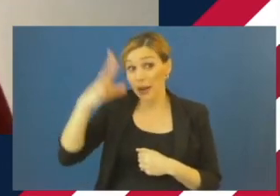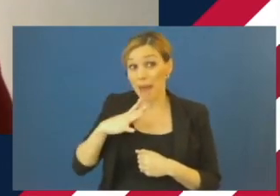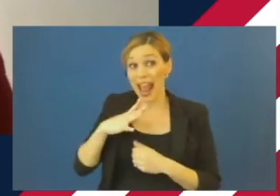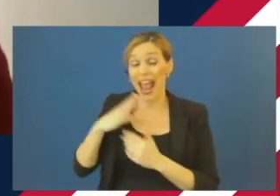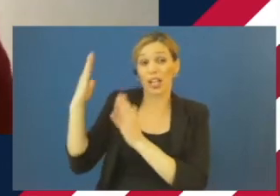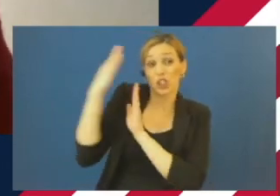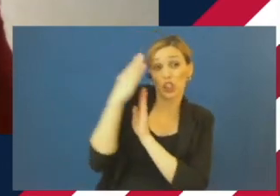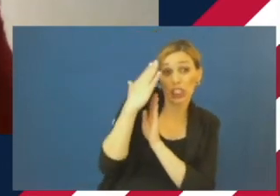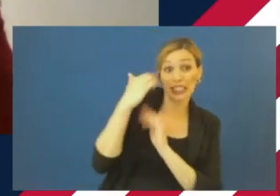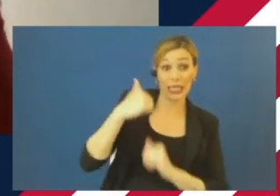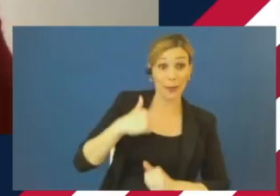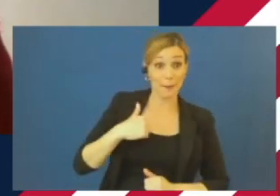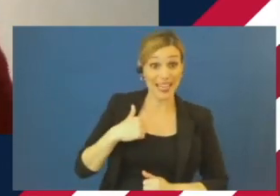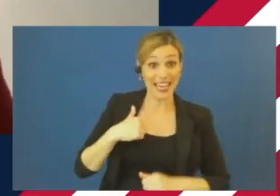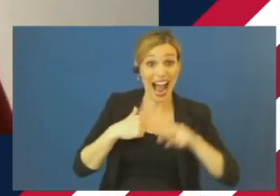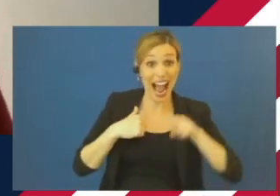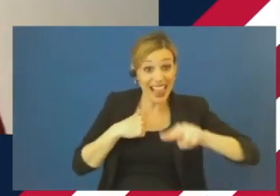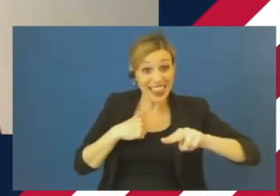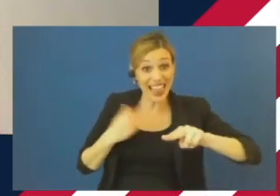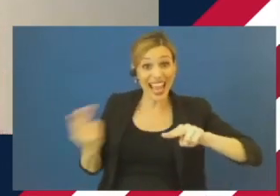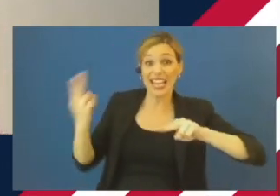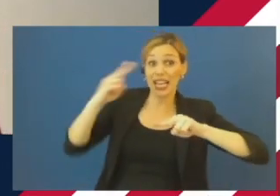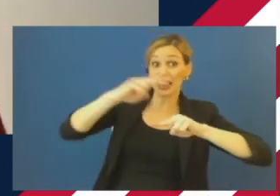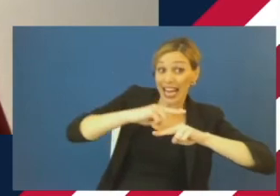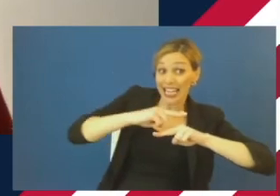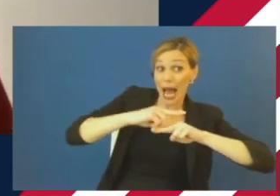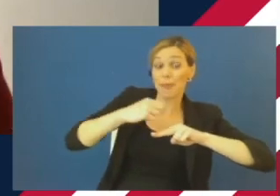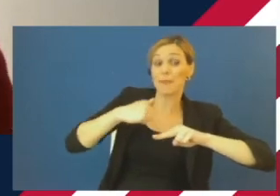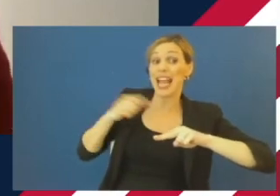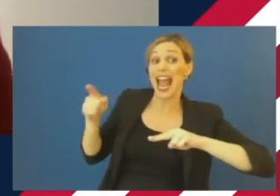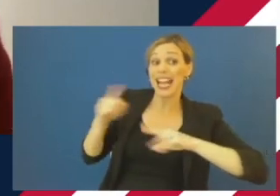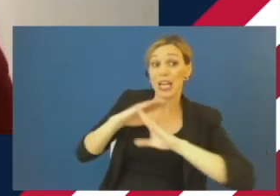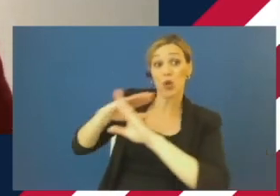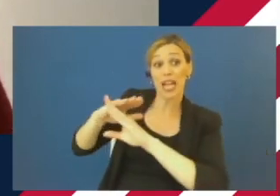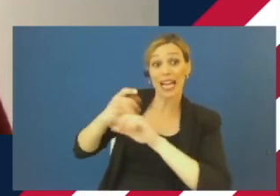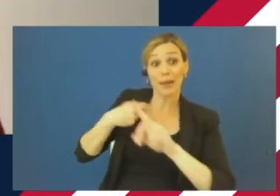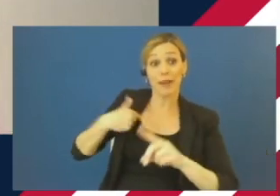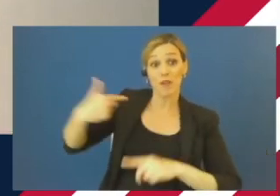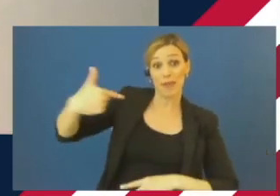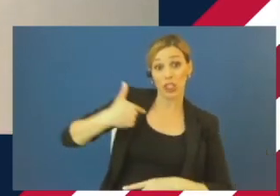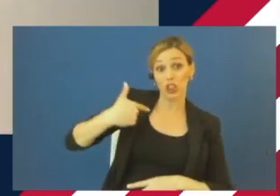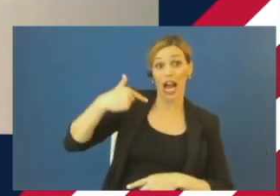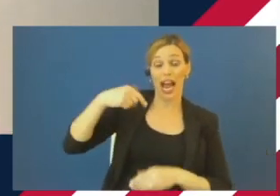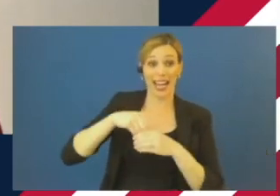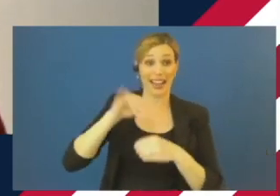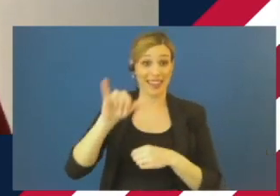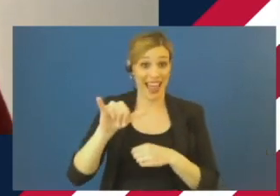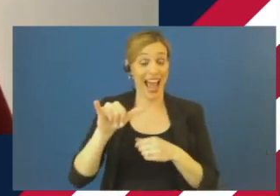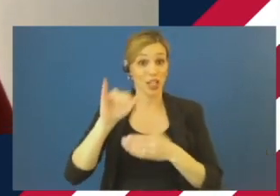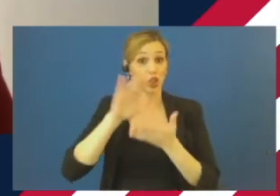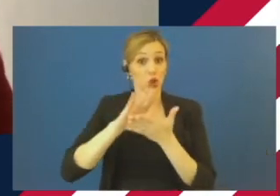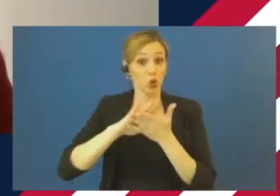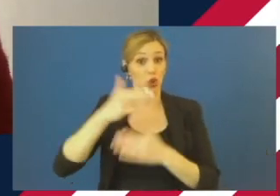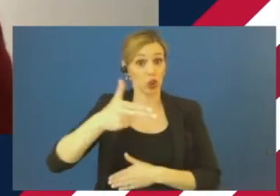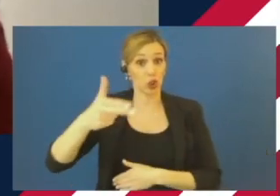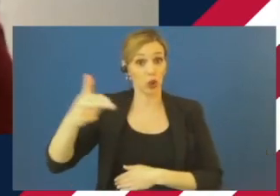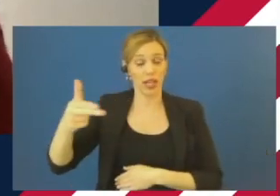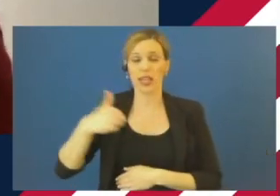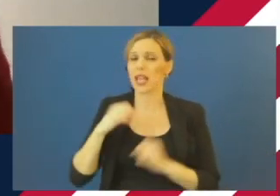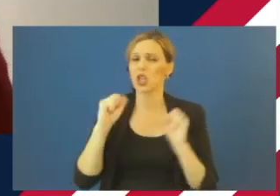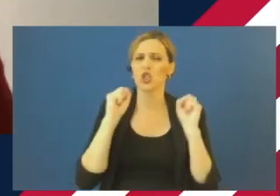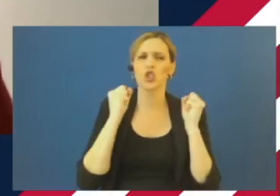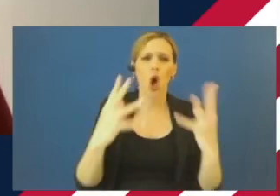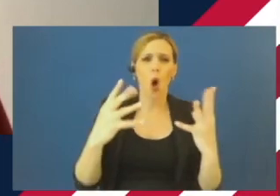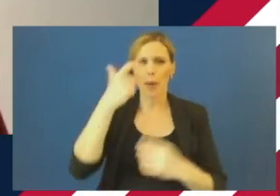other classmate, Helena Ramsey, were both murdered that day, along with 15 others. Adding to trauma, days later, my mother experienced a miscarriage due